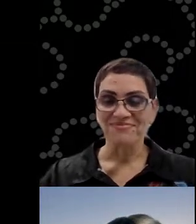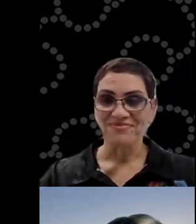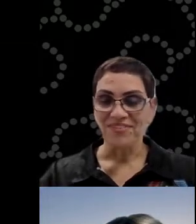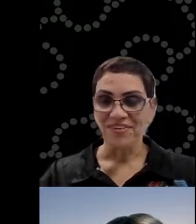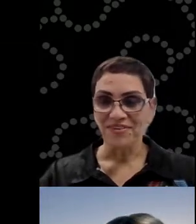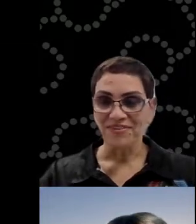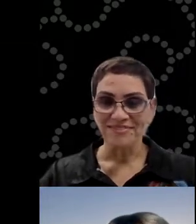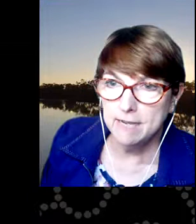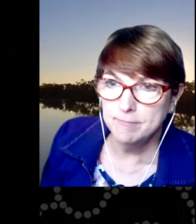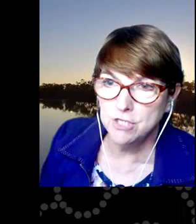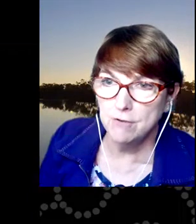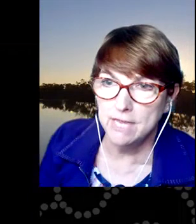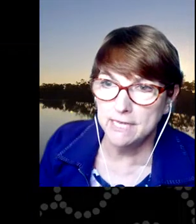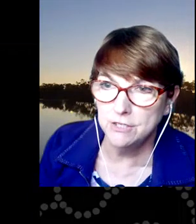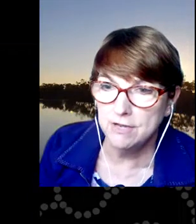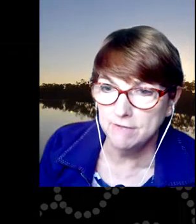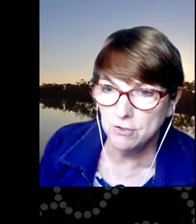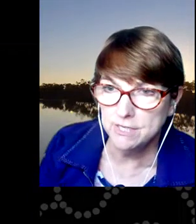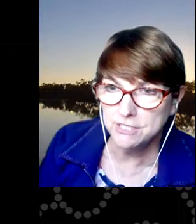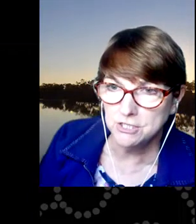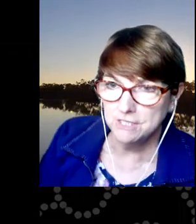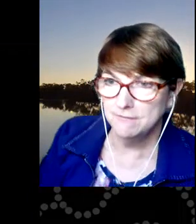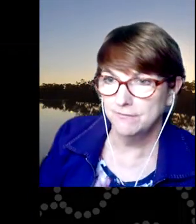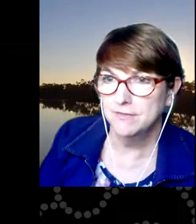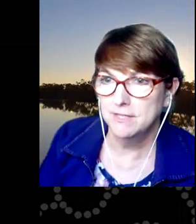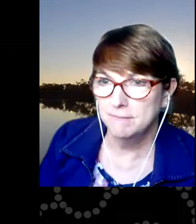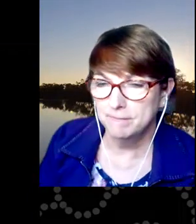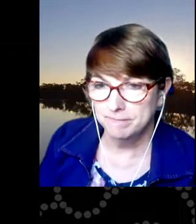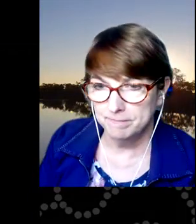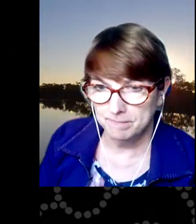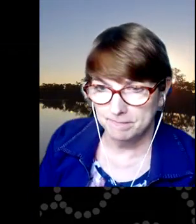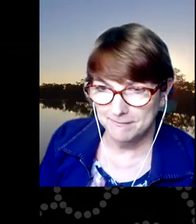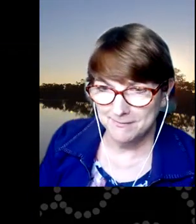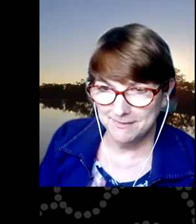you. Thank you, Roianne. Joanne, you have a question?